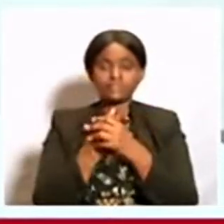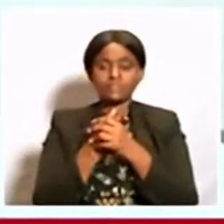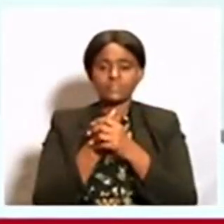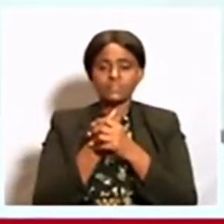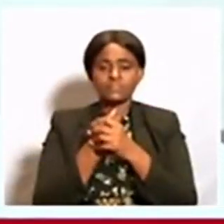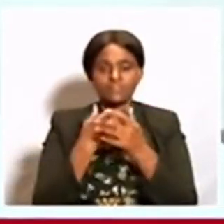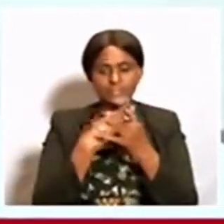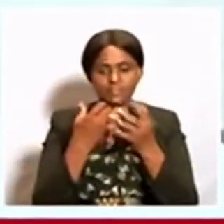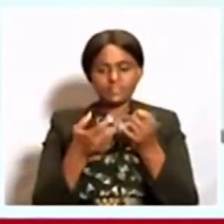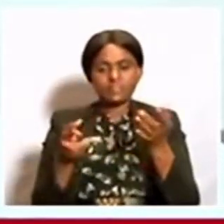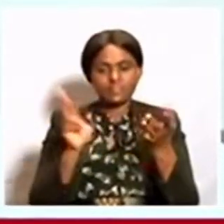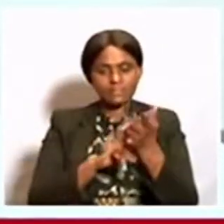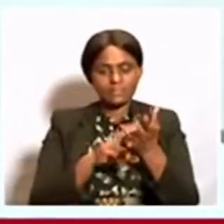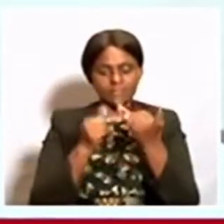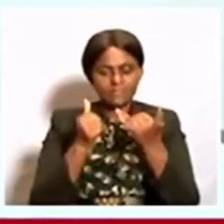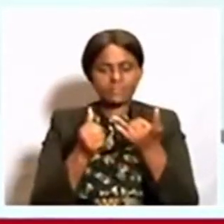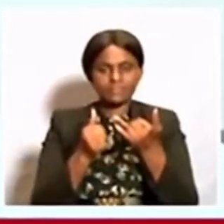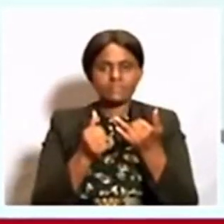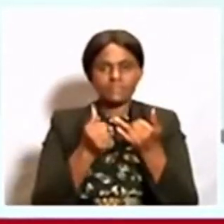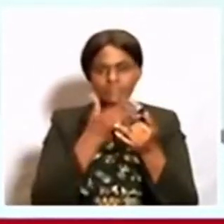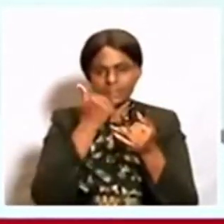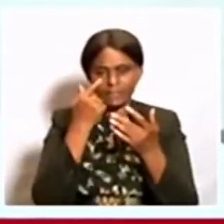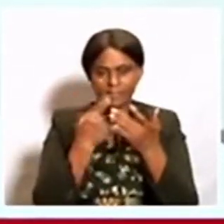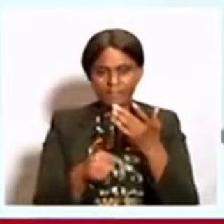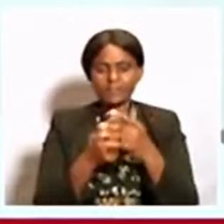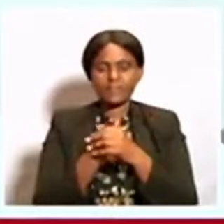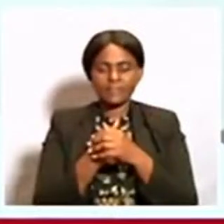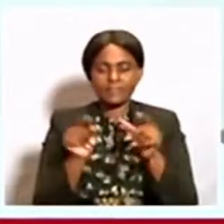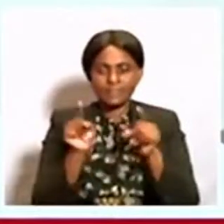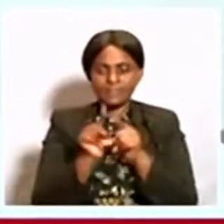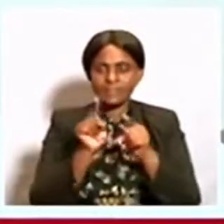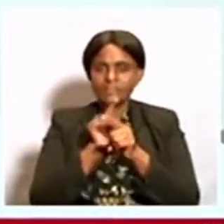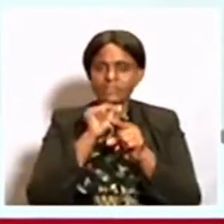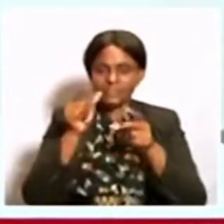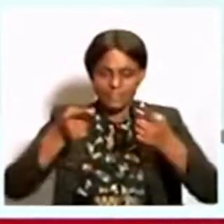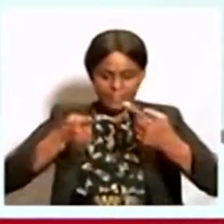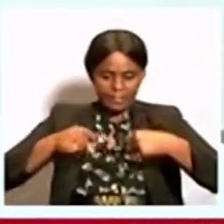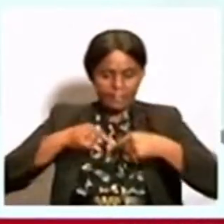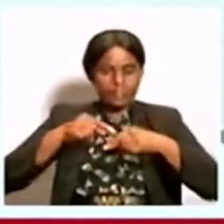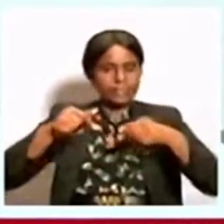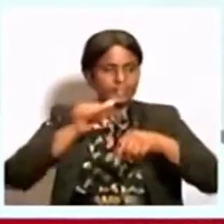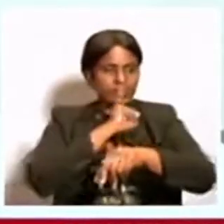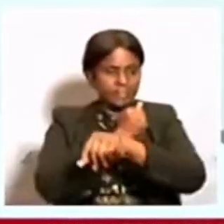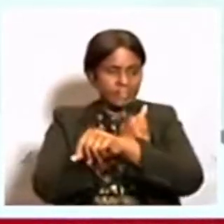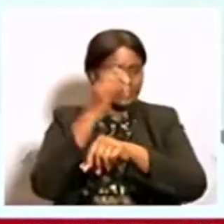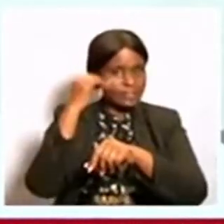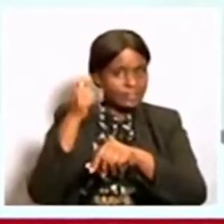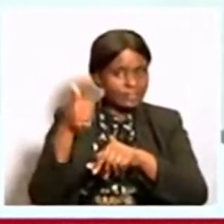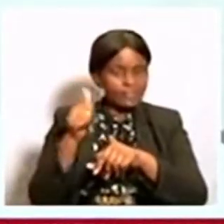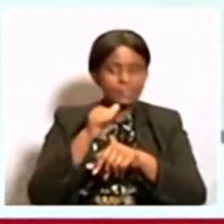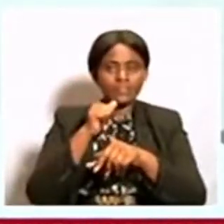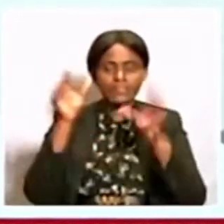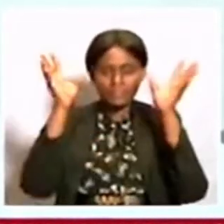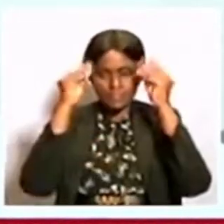I want to repeat this, that it should be not the local authority officers, not the